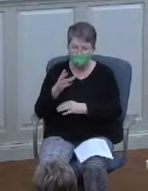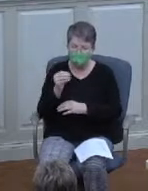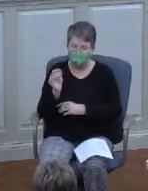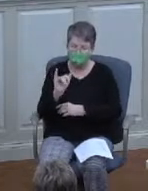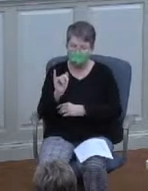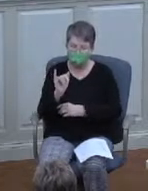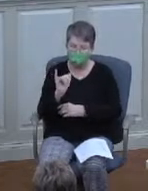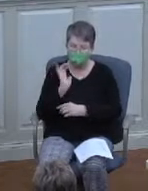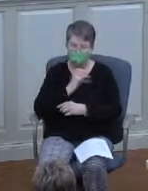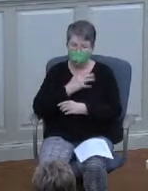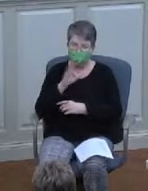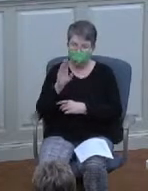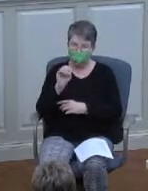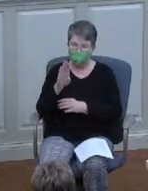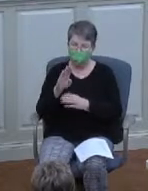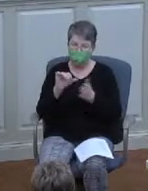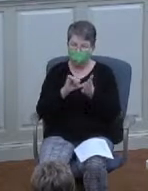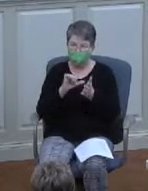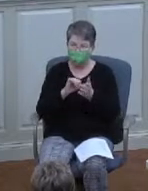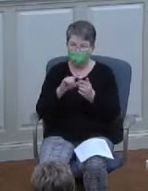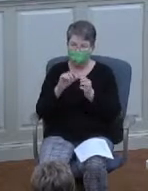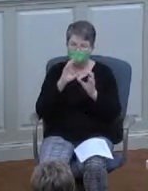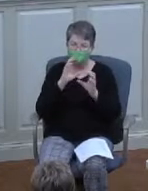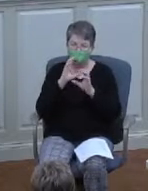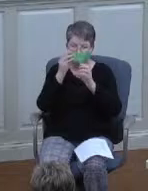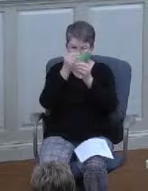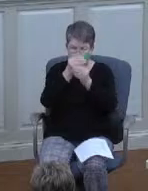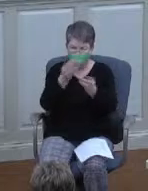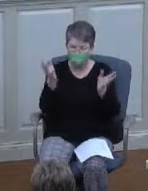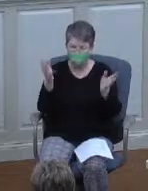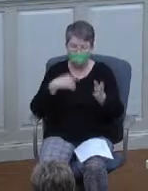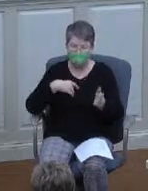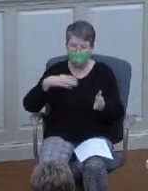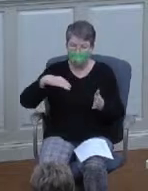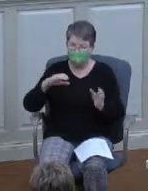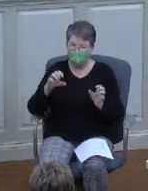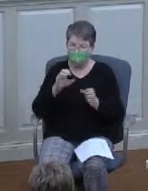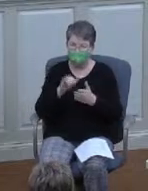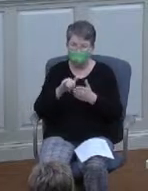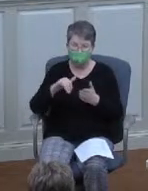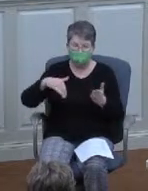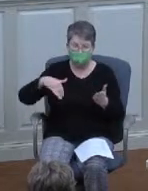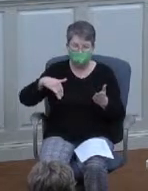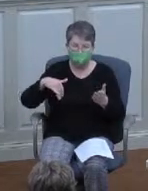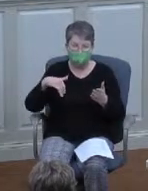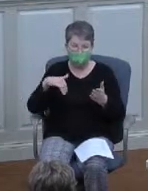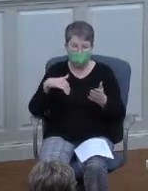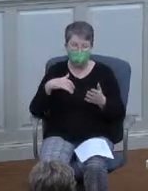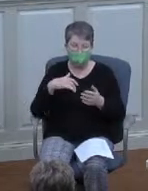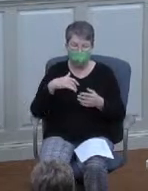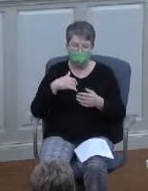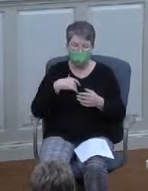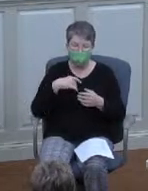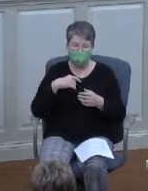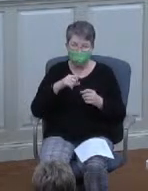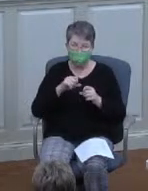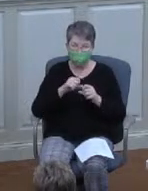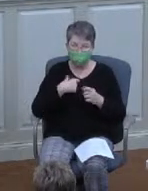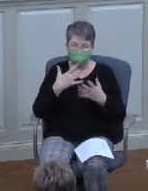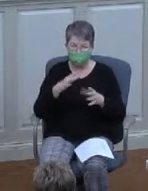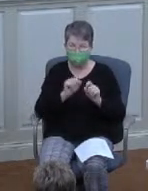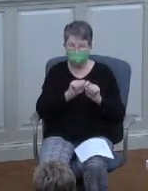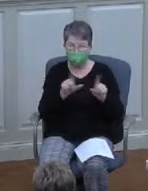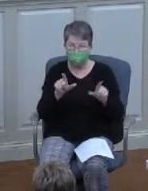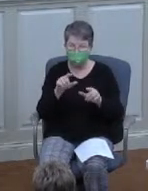also our website just to communicate that outwardly. We really hadn't done that yet. Again, we sent an email out to staff, but